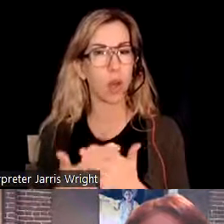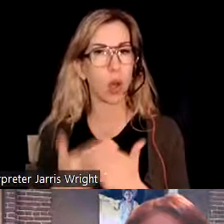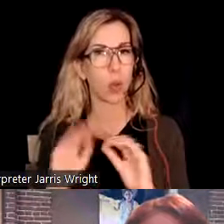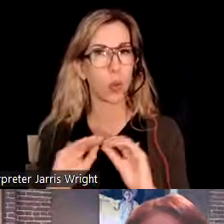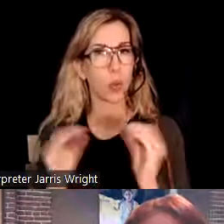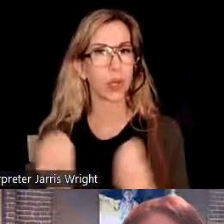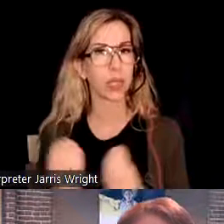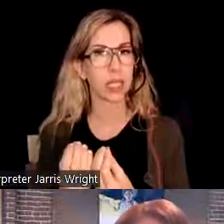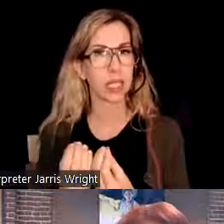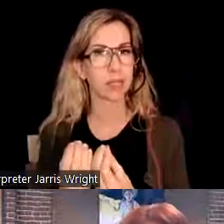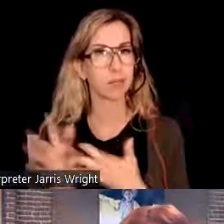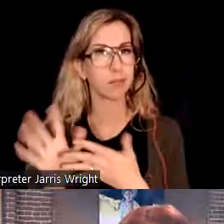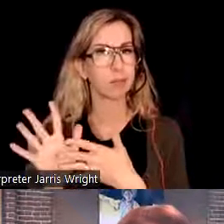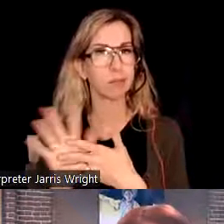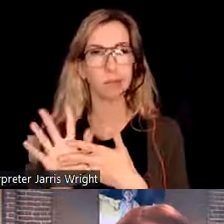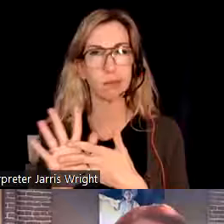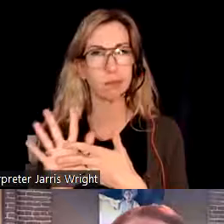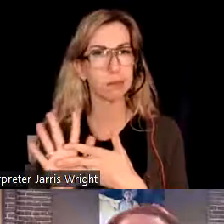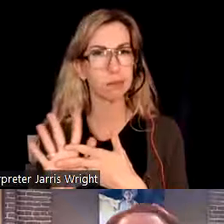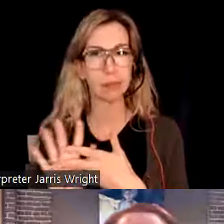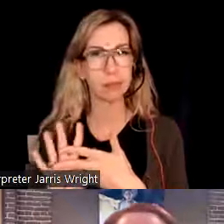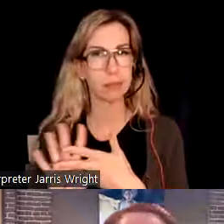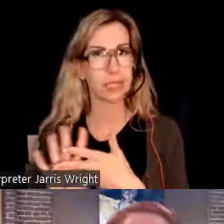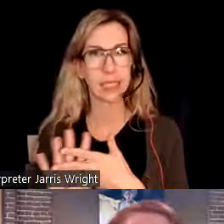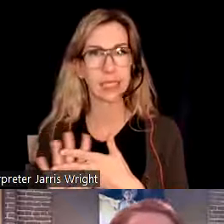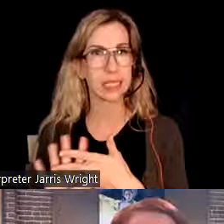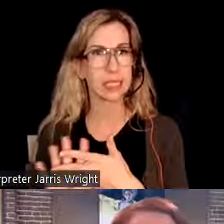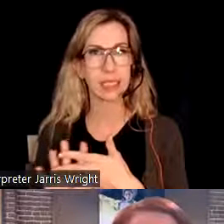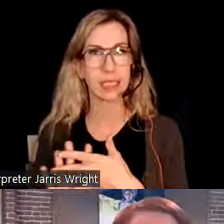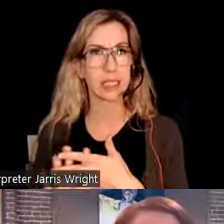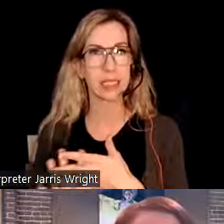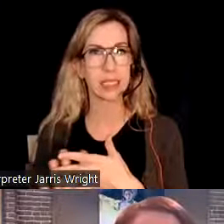organizations that attend session?